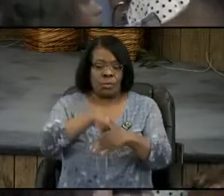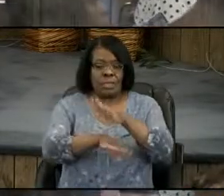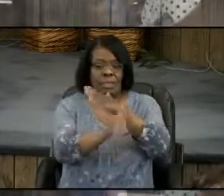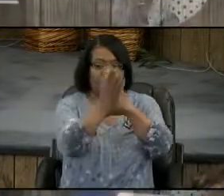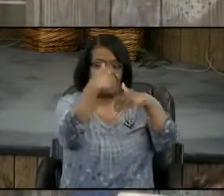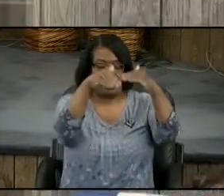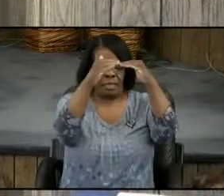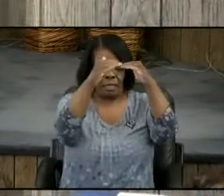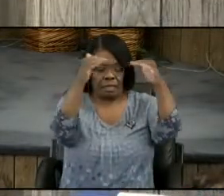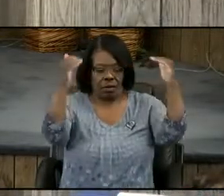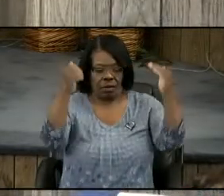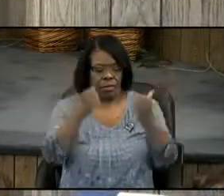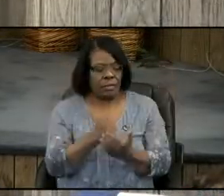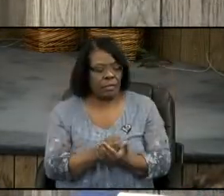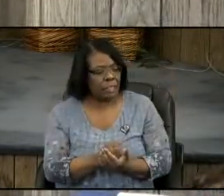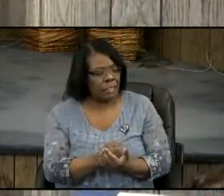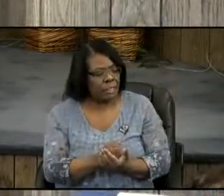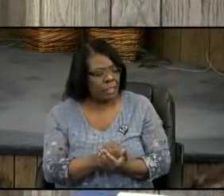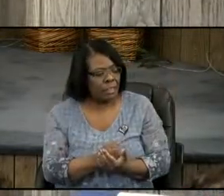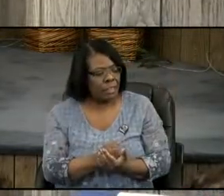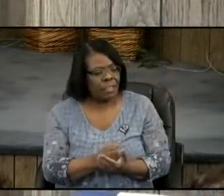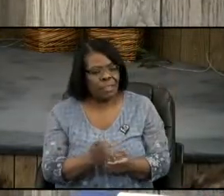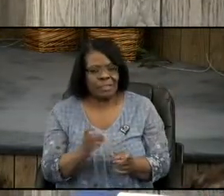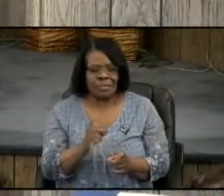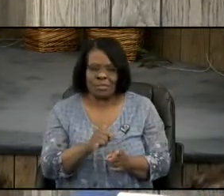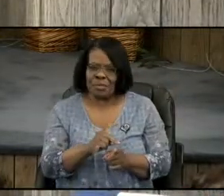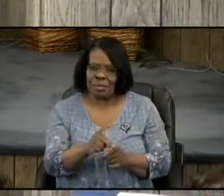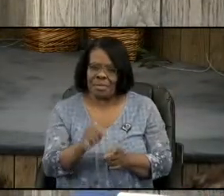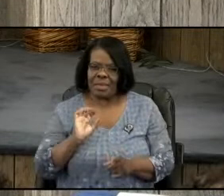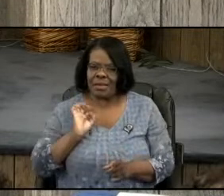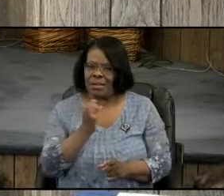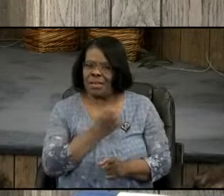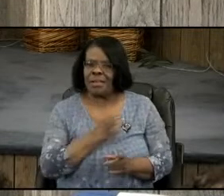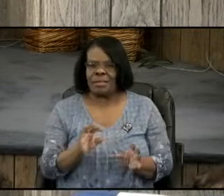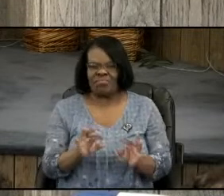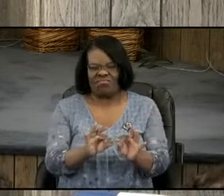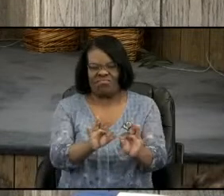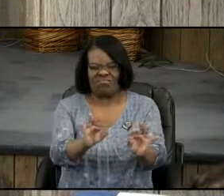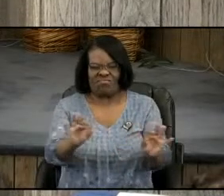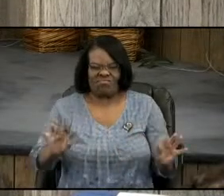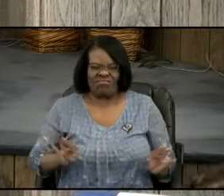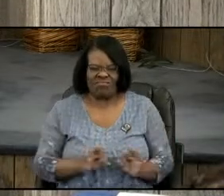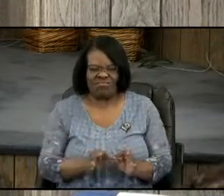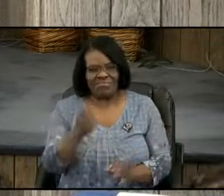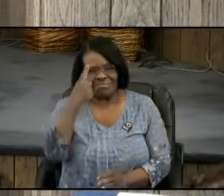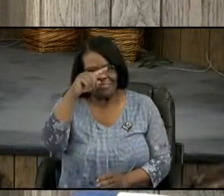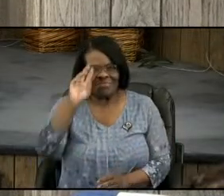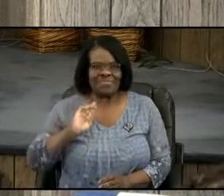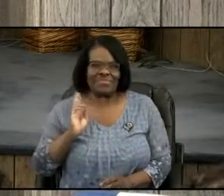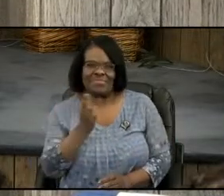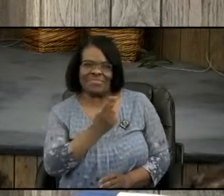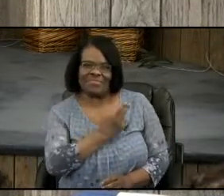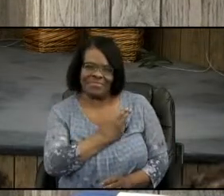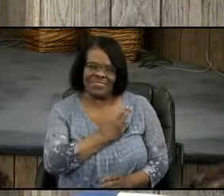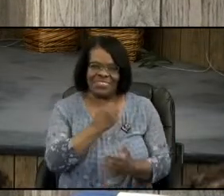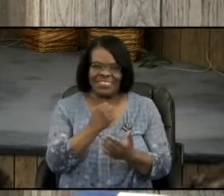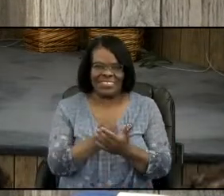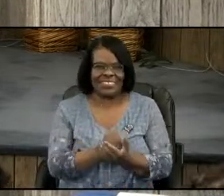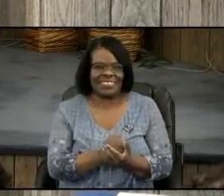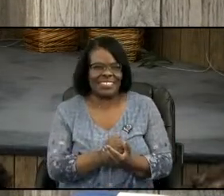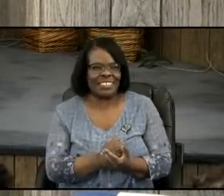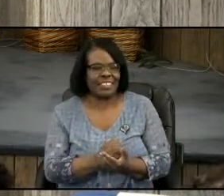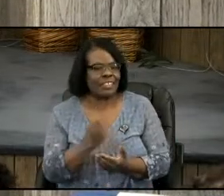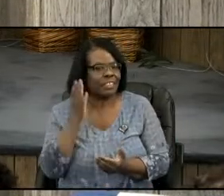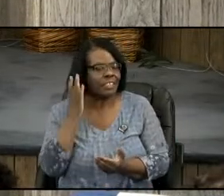because you said you would gone to prepare a place for us, Father. We know that whatever you say is the truth. So we hope everyone here on the sound of my